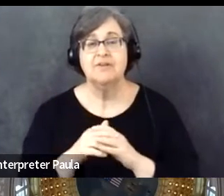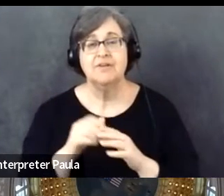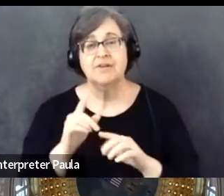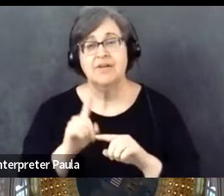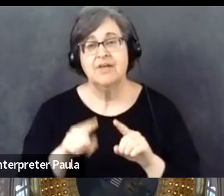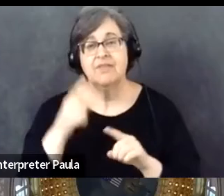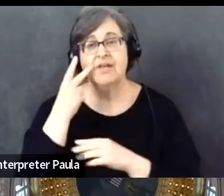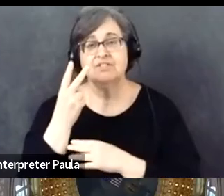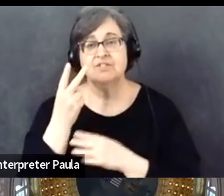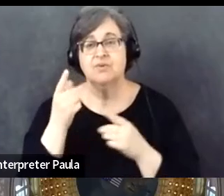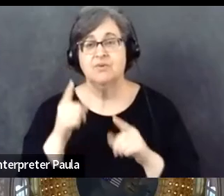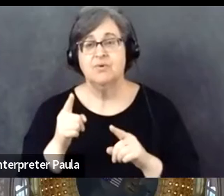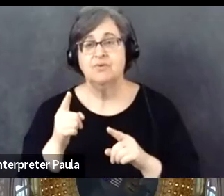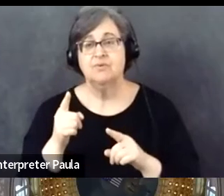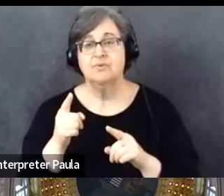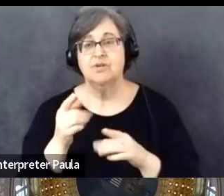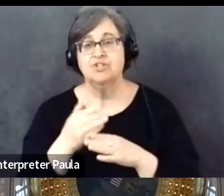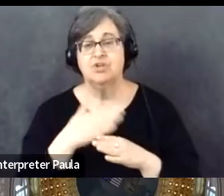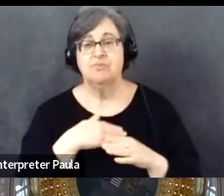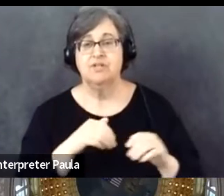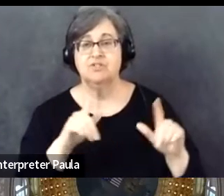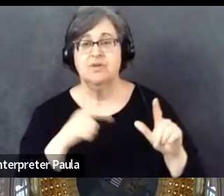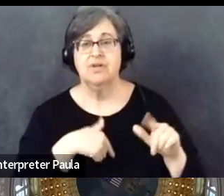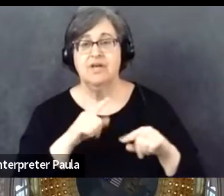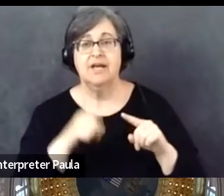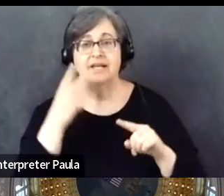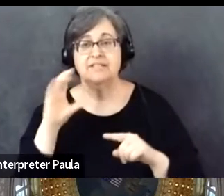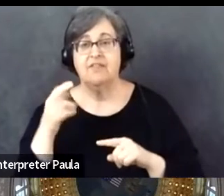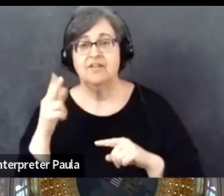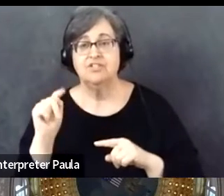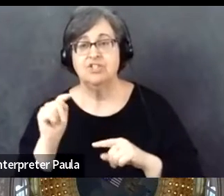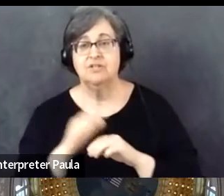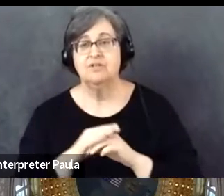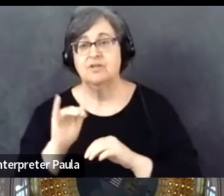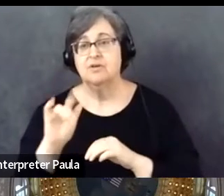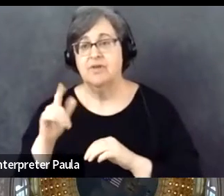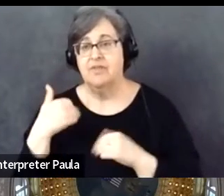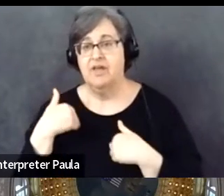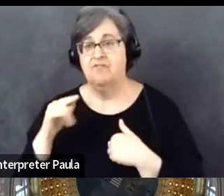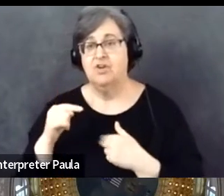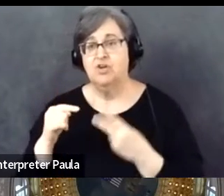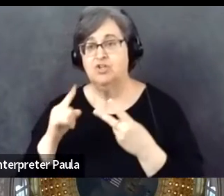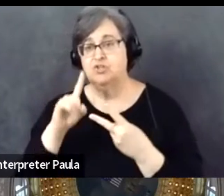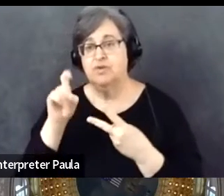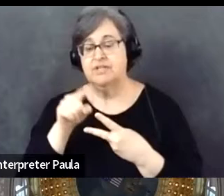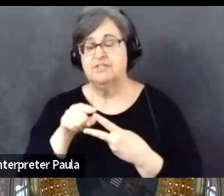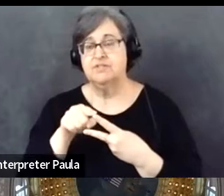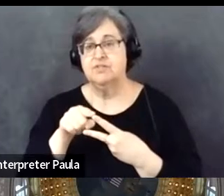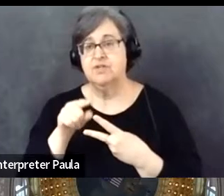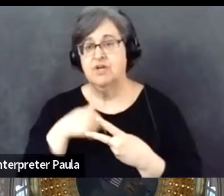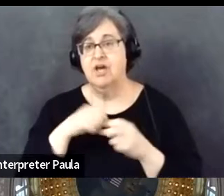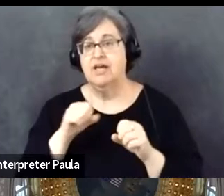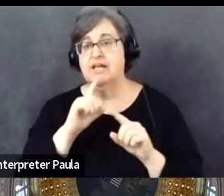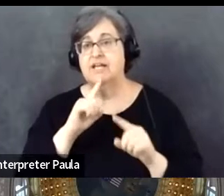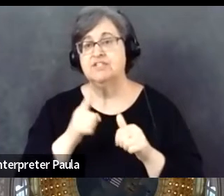can't see when when I'm sharing my screen, I can't see the chat, Bill. I've got it, Amy. We've got two questions. One, I can answer the